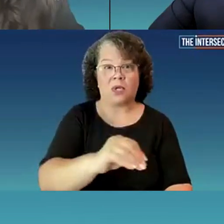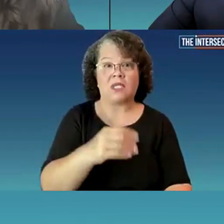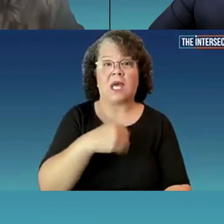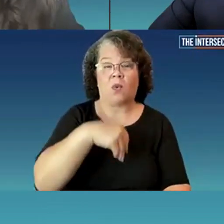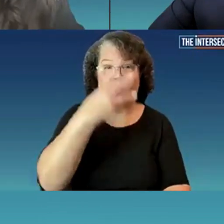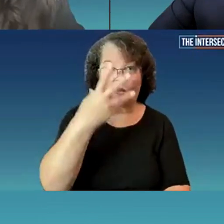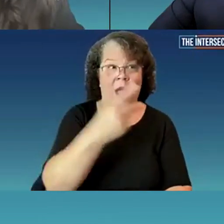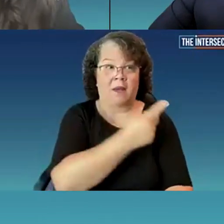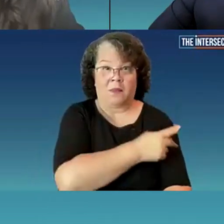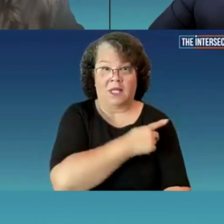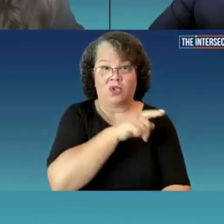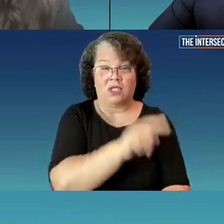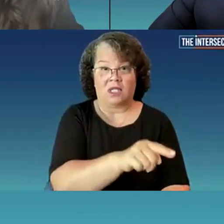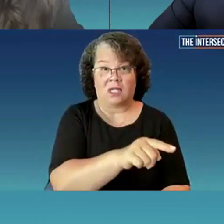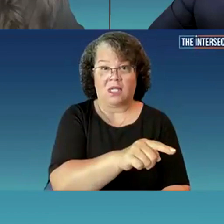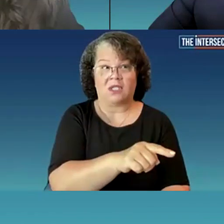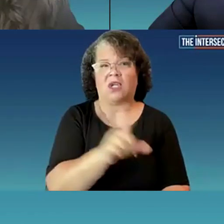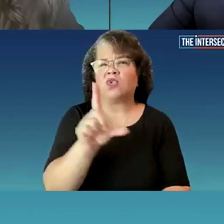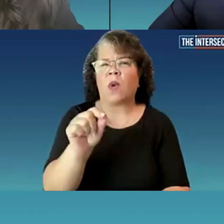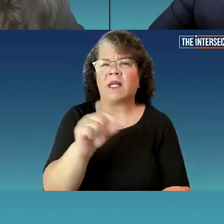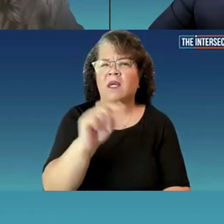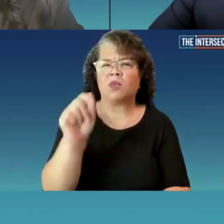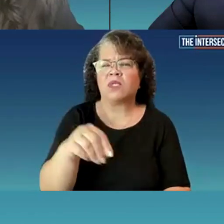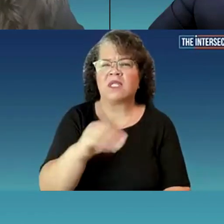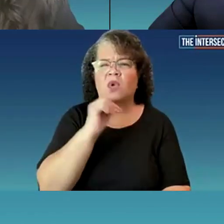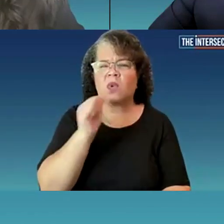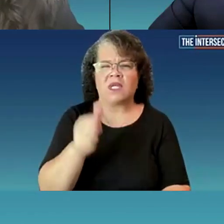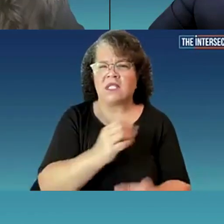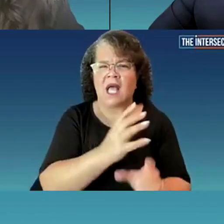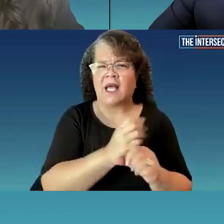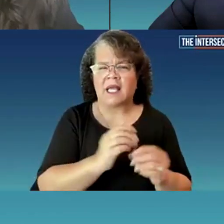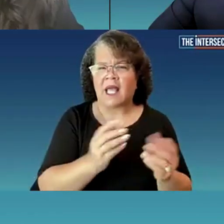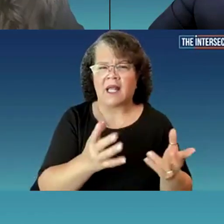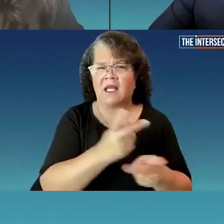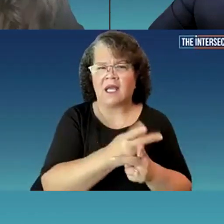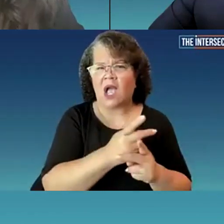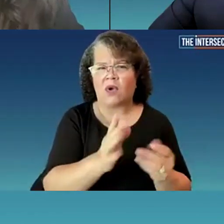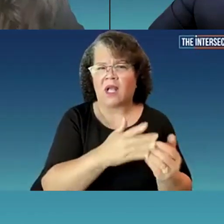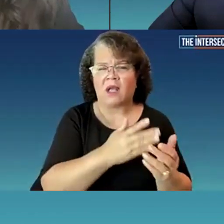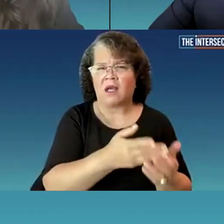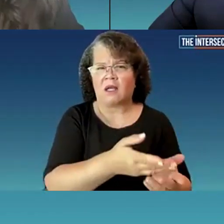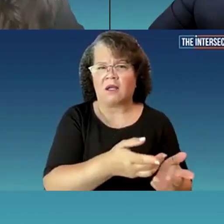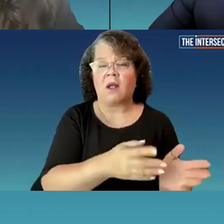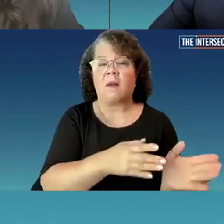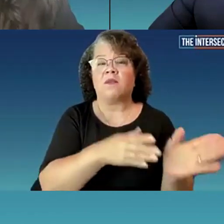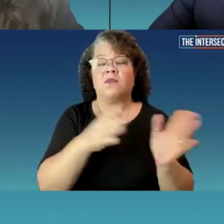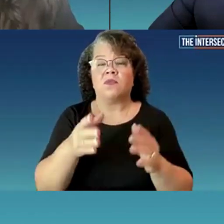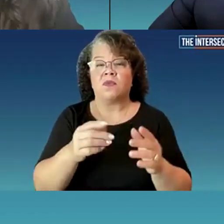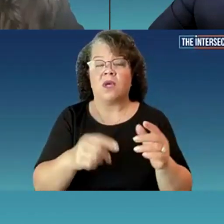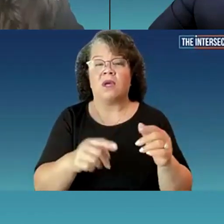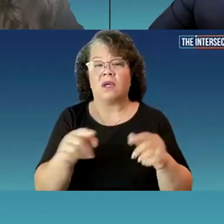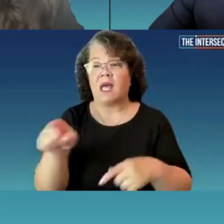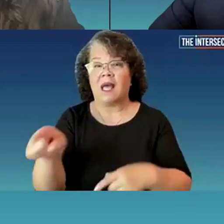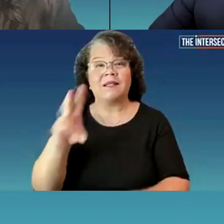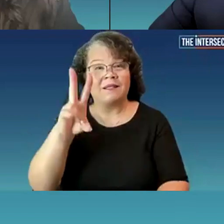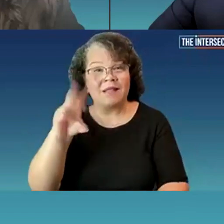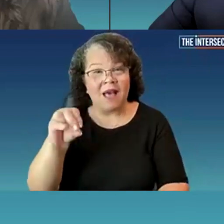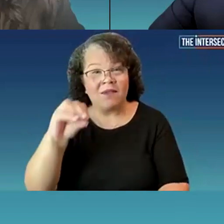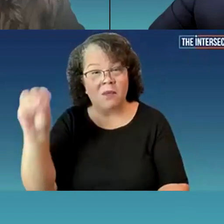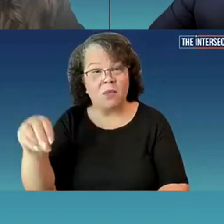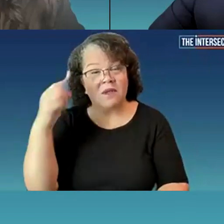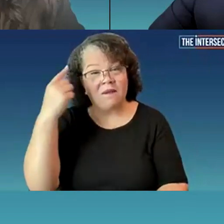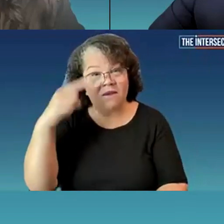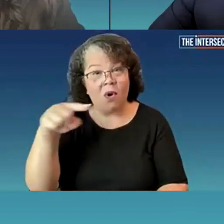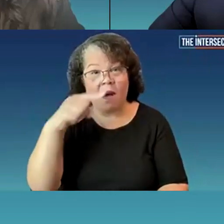the 20% who were curable, not getting care, that's not so good either. 70-ish percent for Black patients.